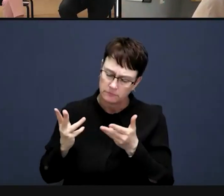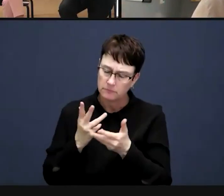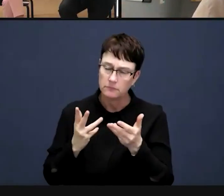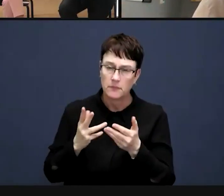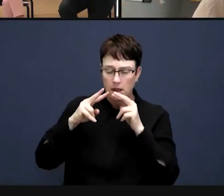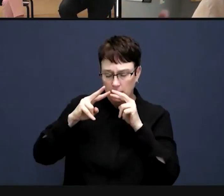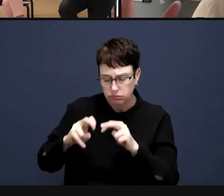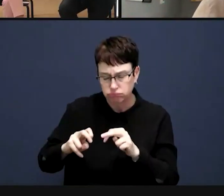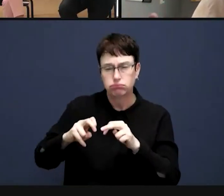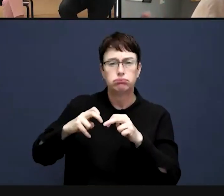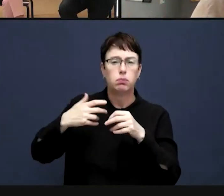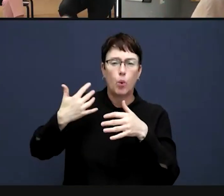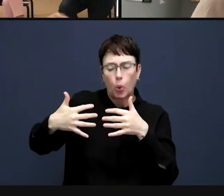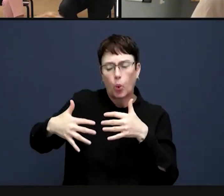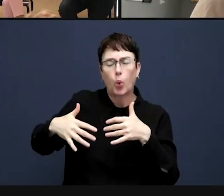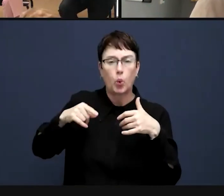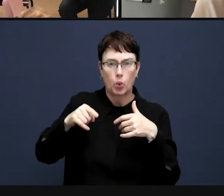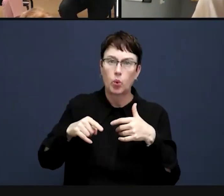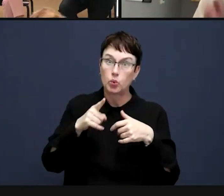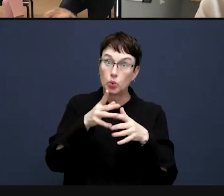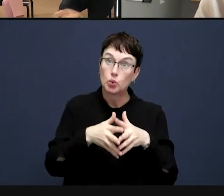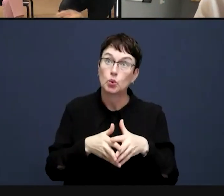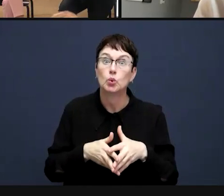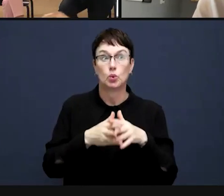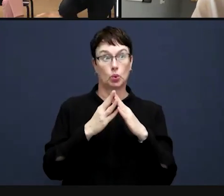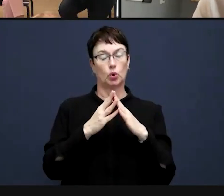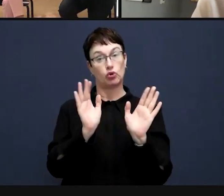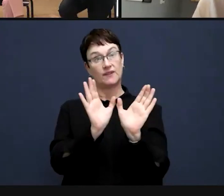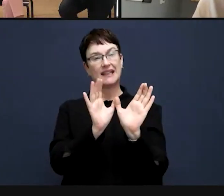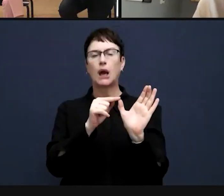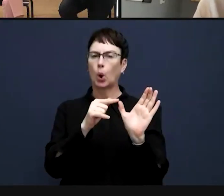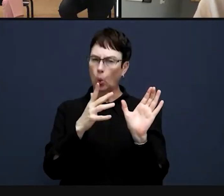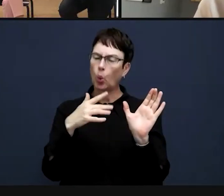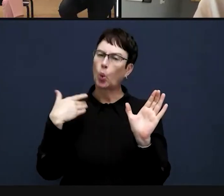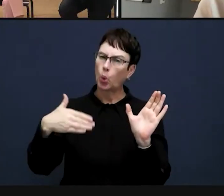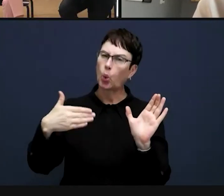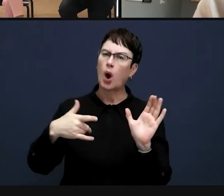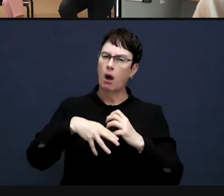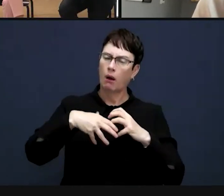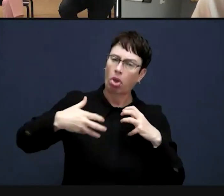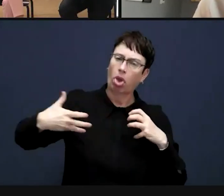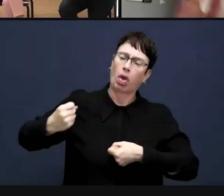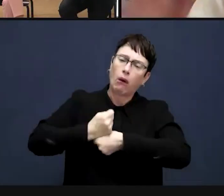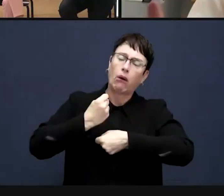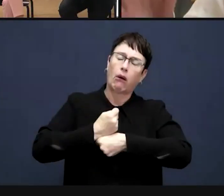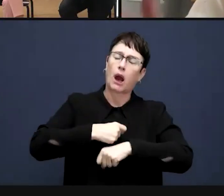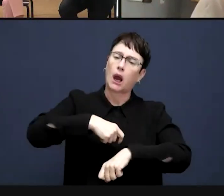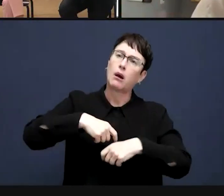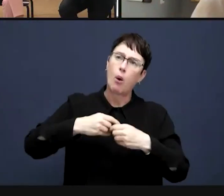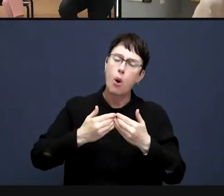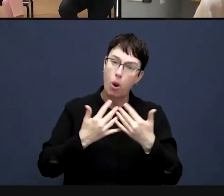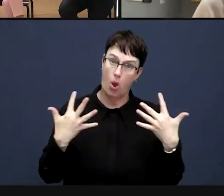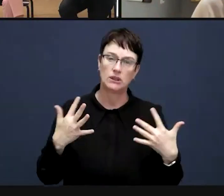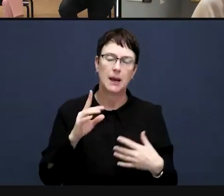a long time to create a certification. But we hear you, and we've understand and felt your pain